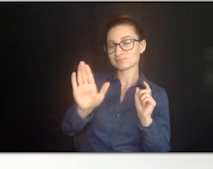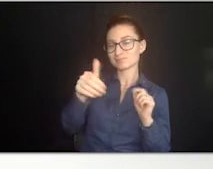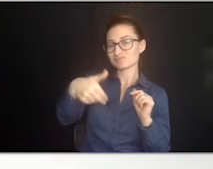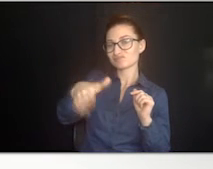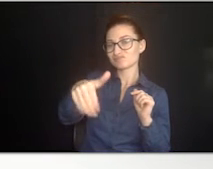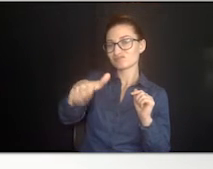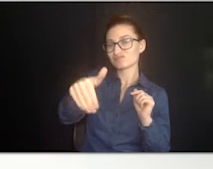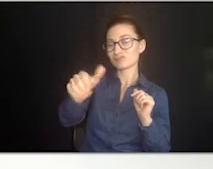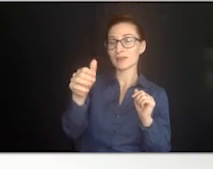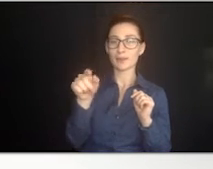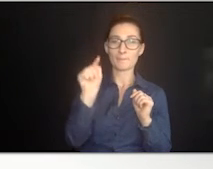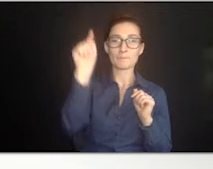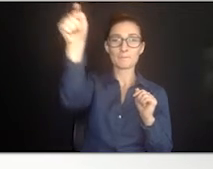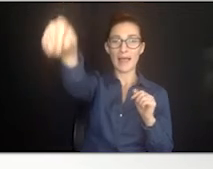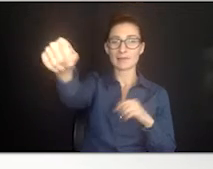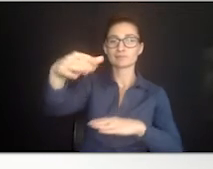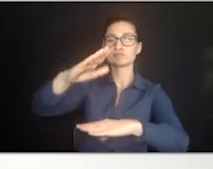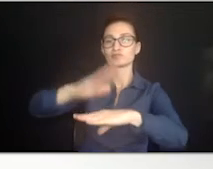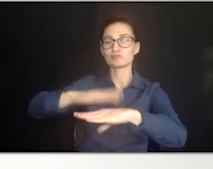back.